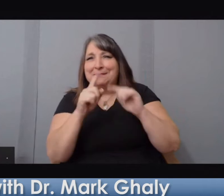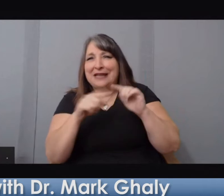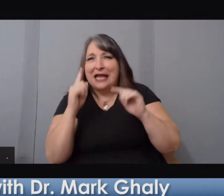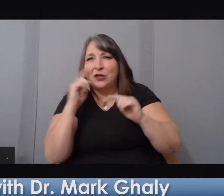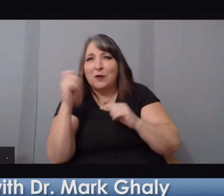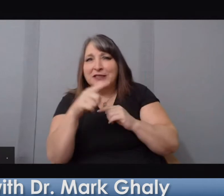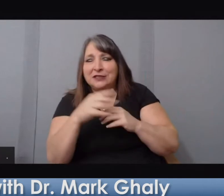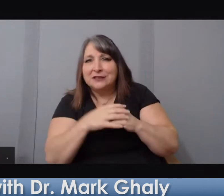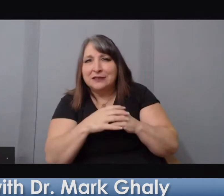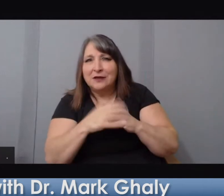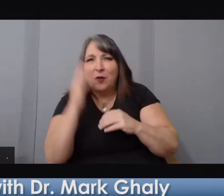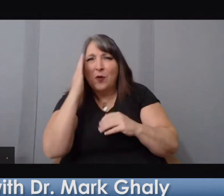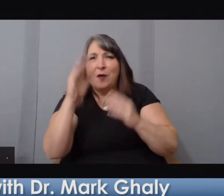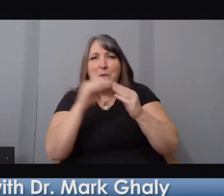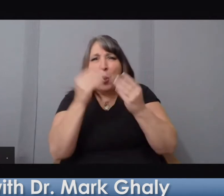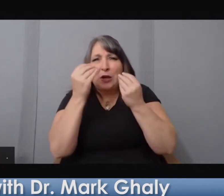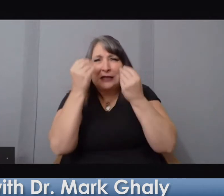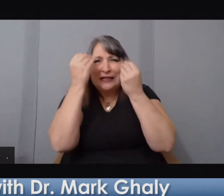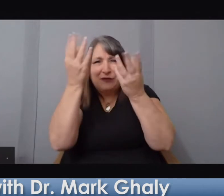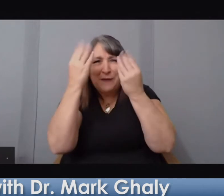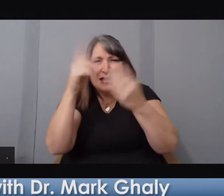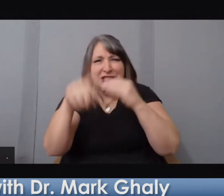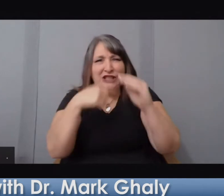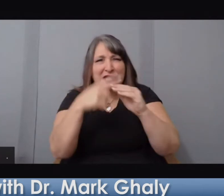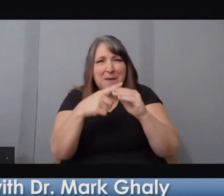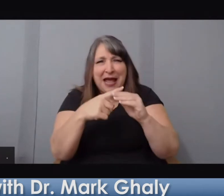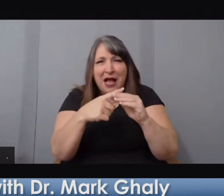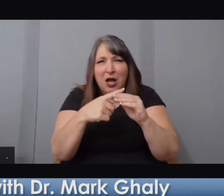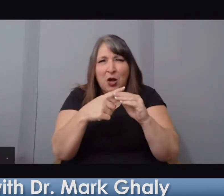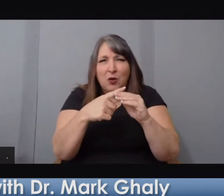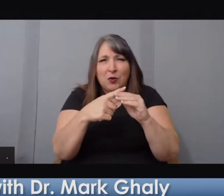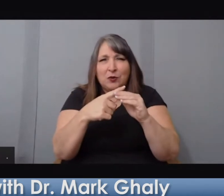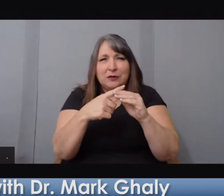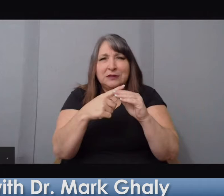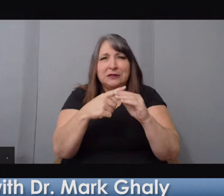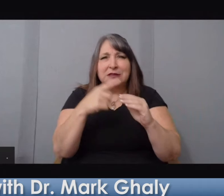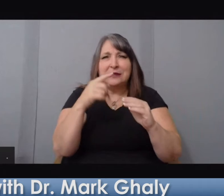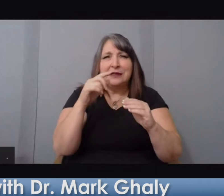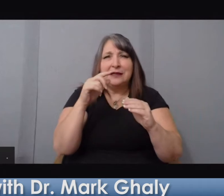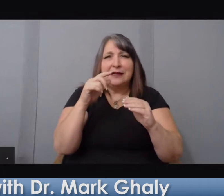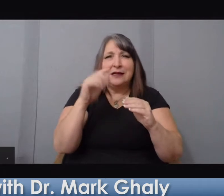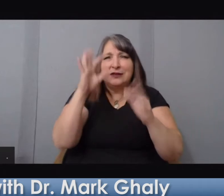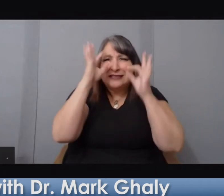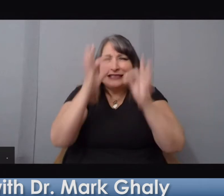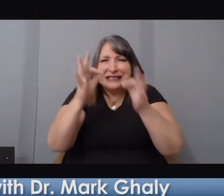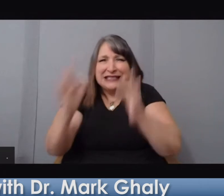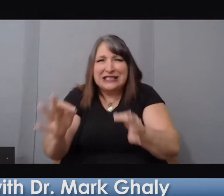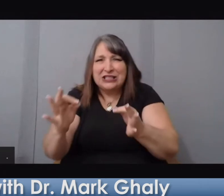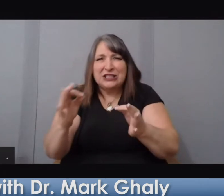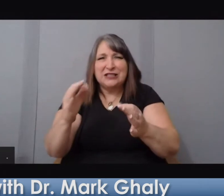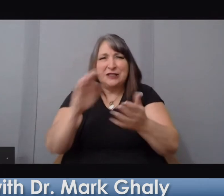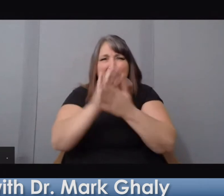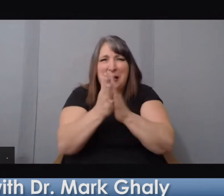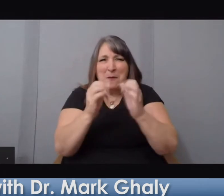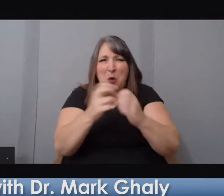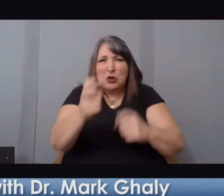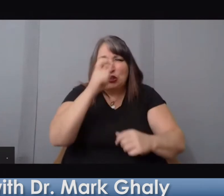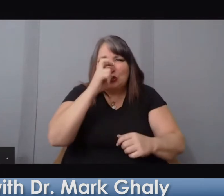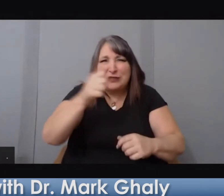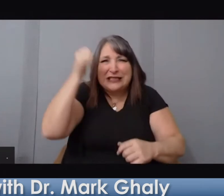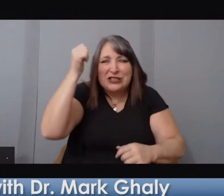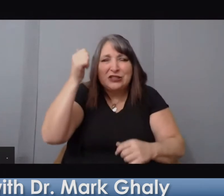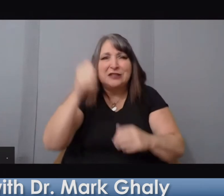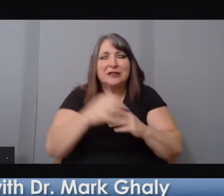of who exactly will get vaccines first. And I'm wondering how much of that decision will fall on counties. If different counties might want to prioritize different